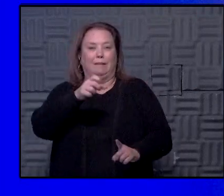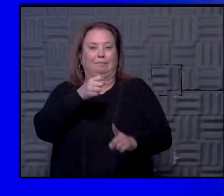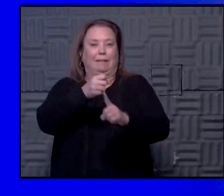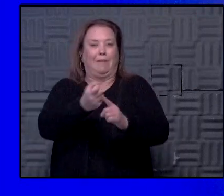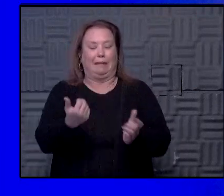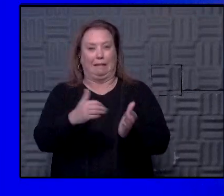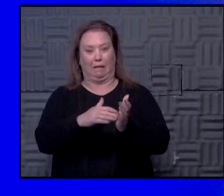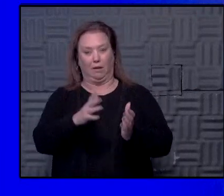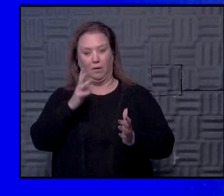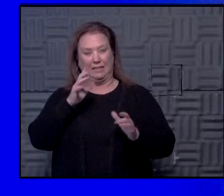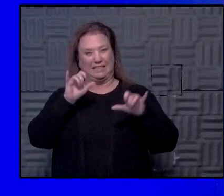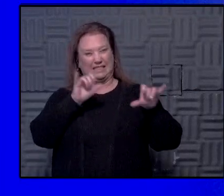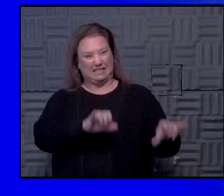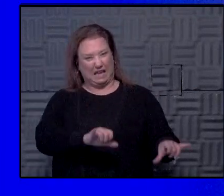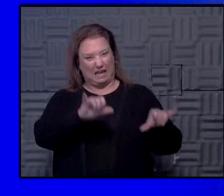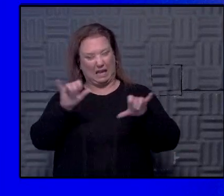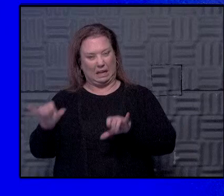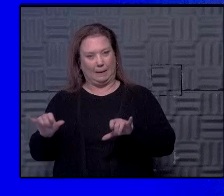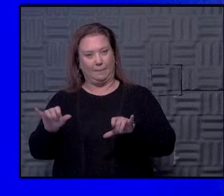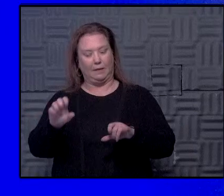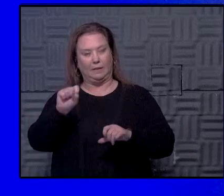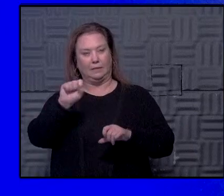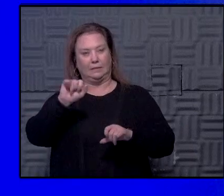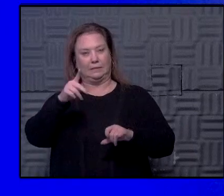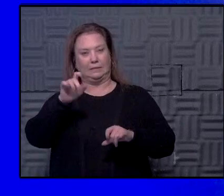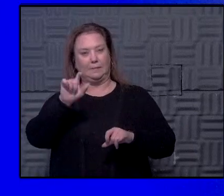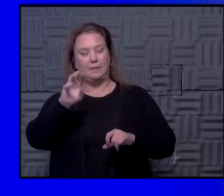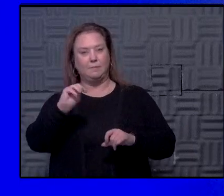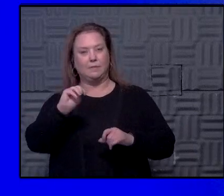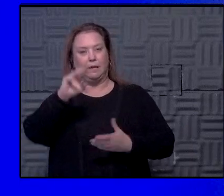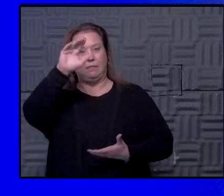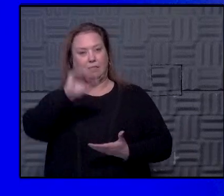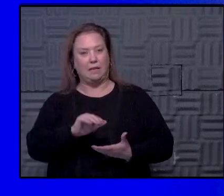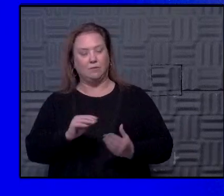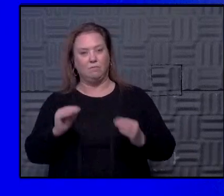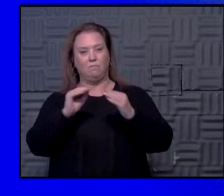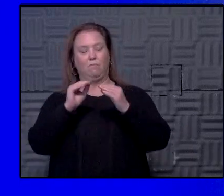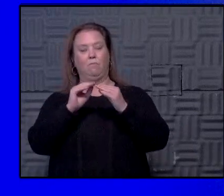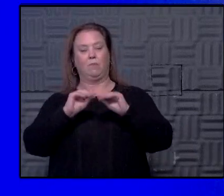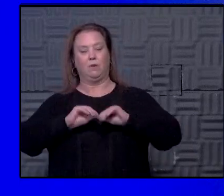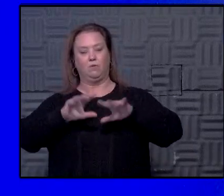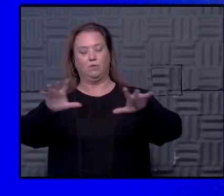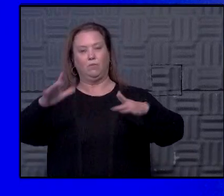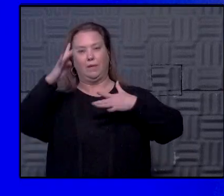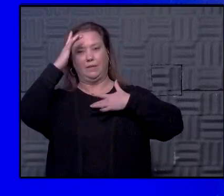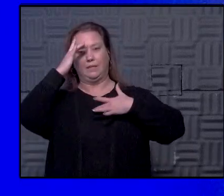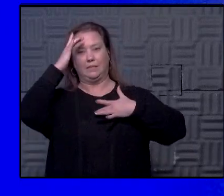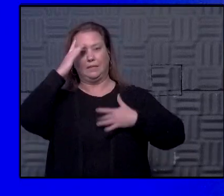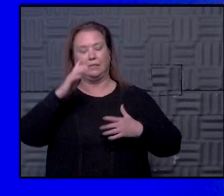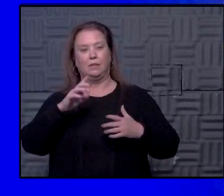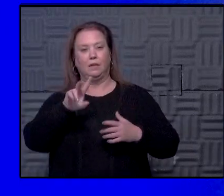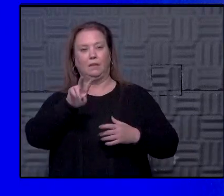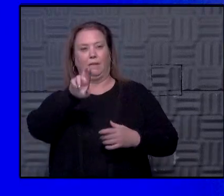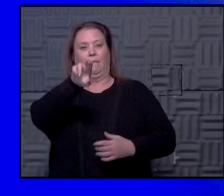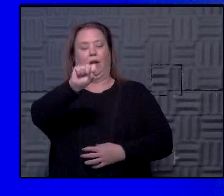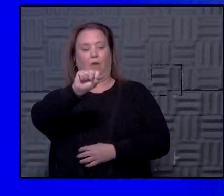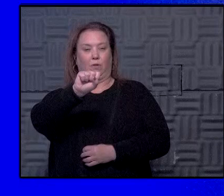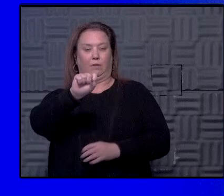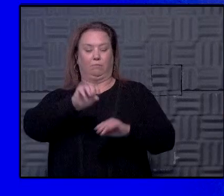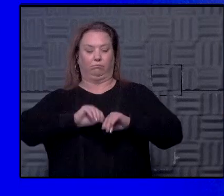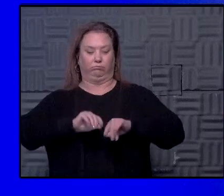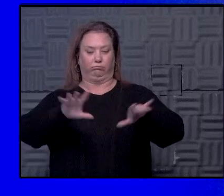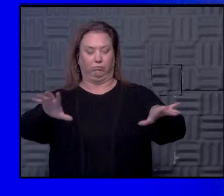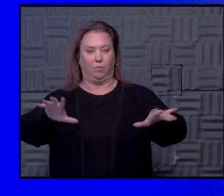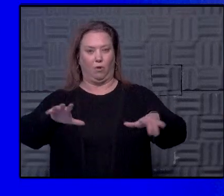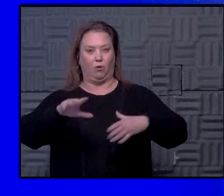reinfected. Are you going to have same symptoms, less symptoms, more symptoms? Can you still spread the disease? Are you going to replicate the virus in high enough titers, or is your